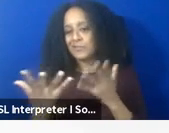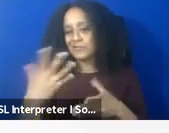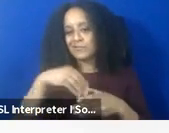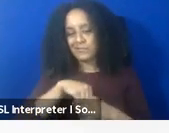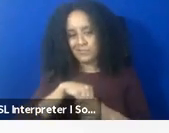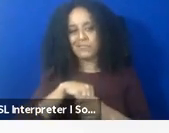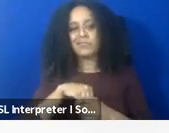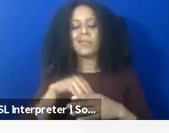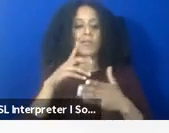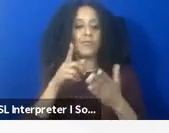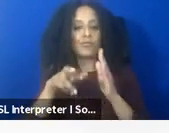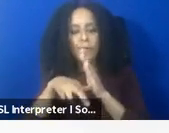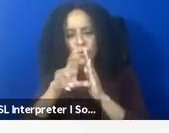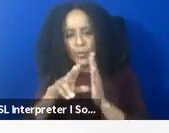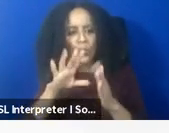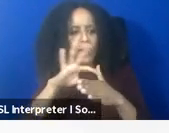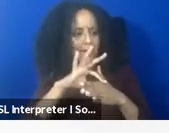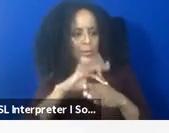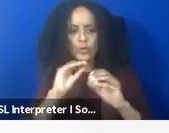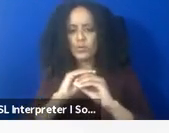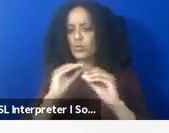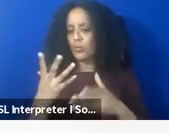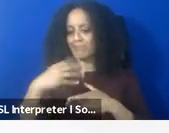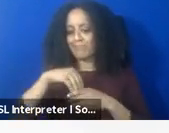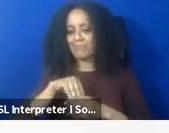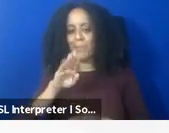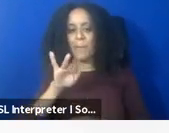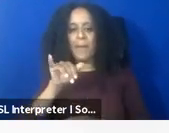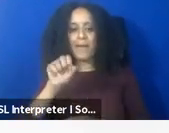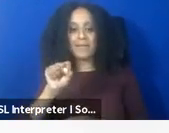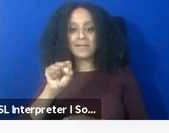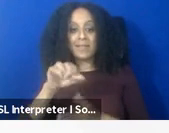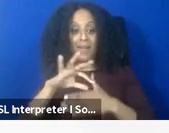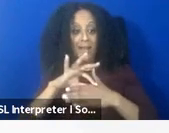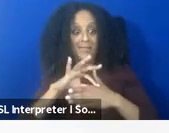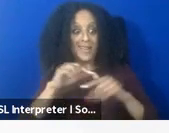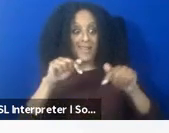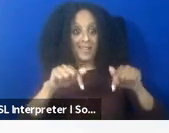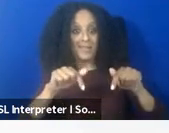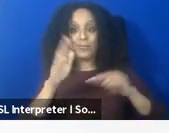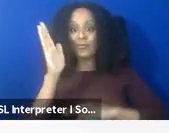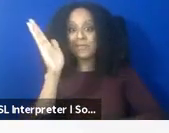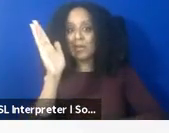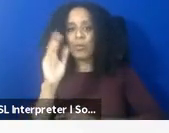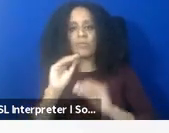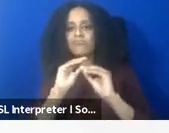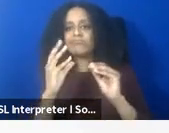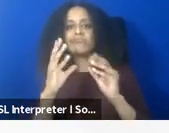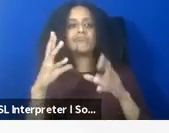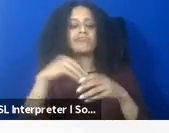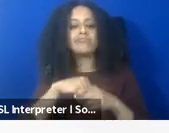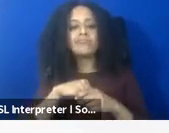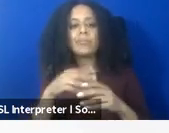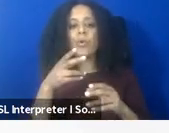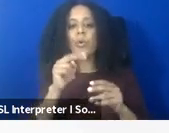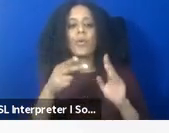reviewed content to ensure there is no bias. The content presented will not include any discussion of the on-label use